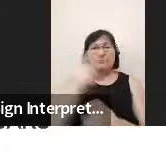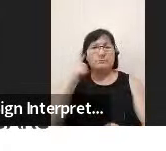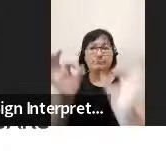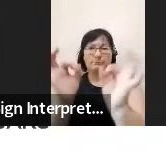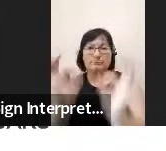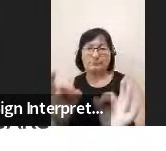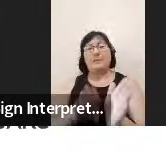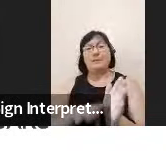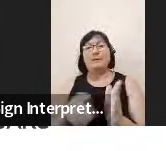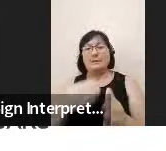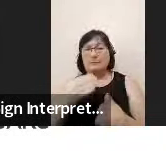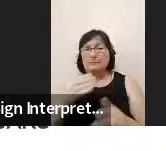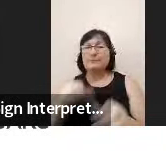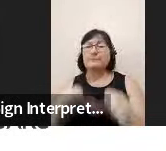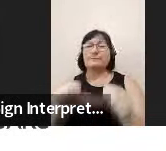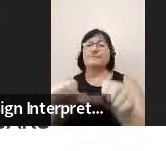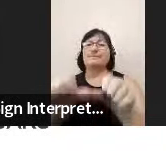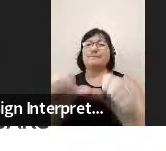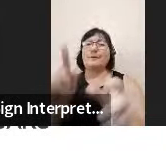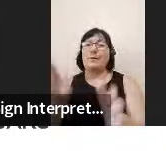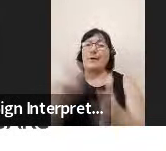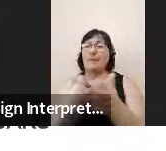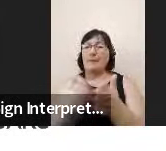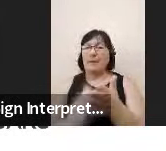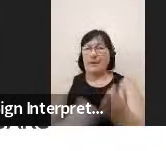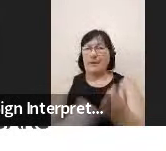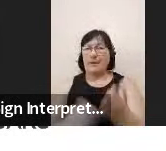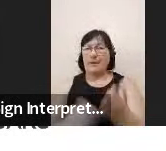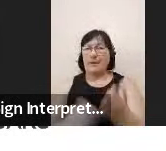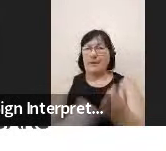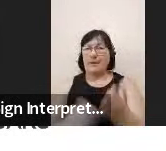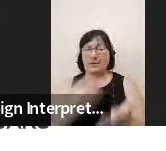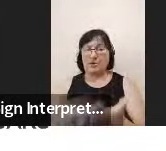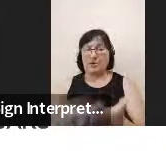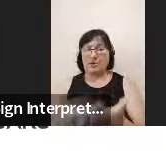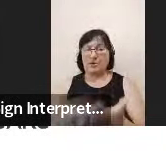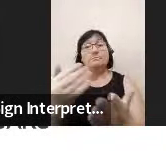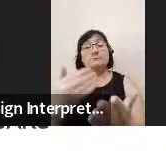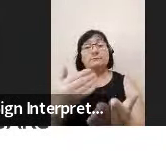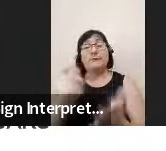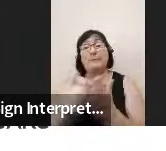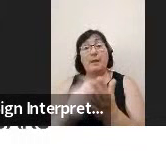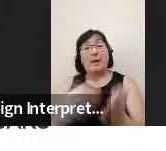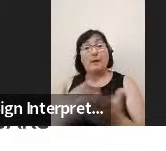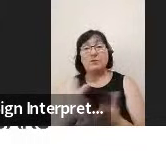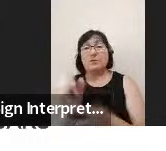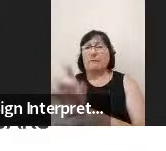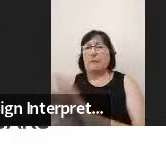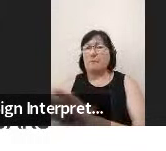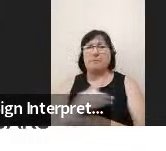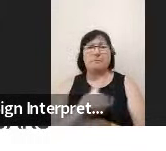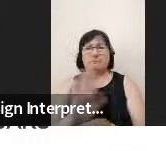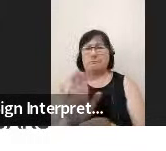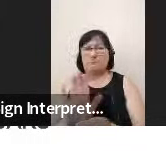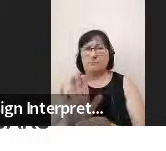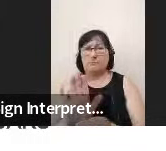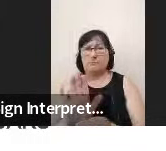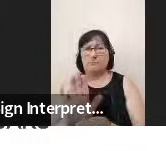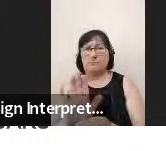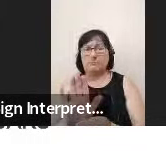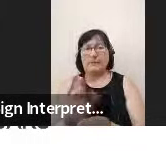came through as long as all the information that is required is provided. And if you need support when it comes to a